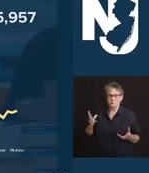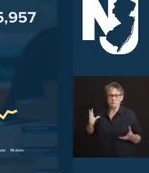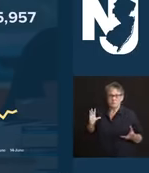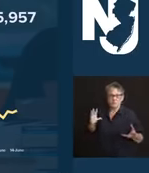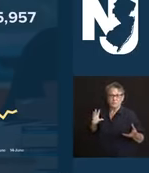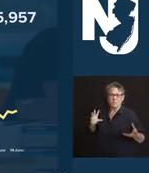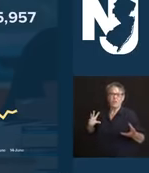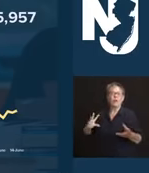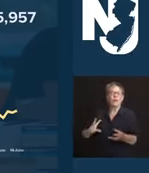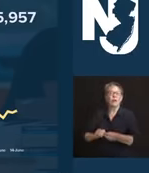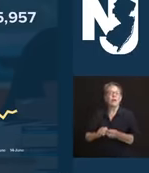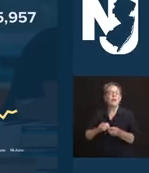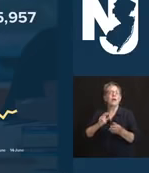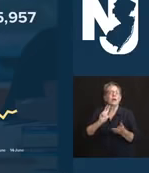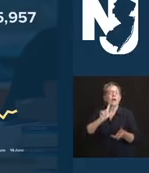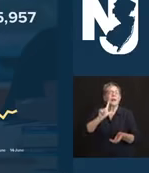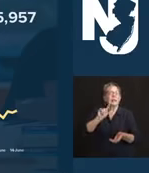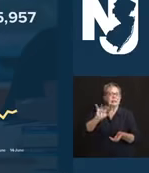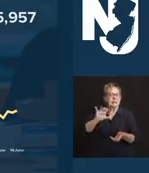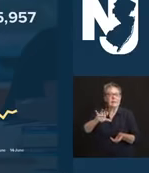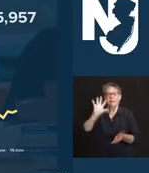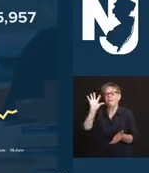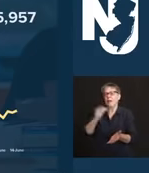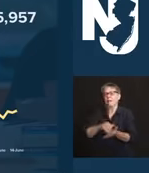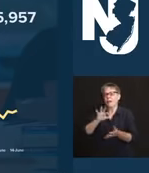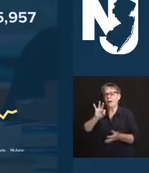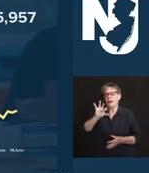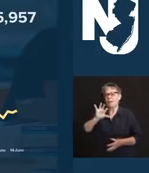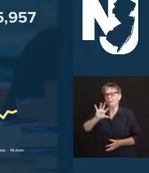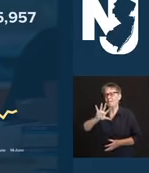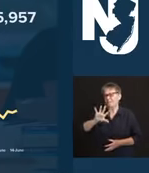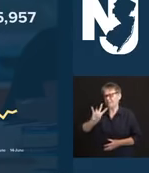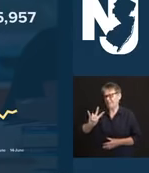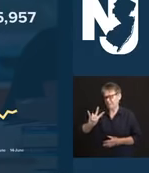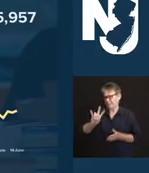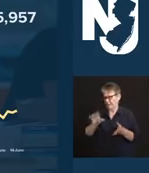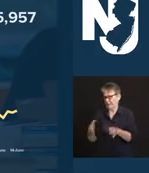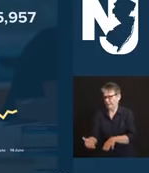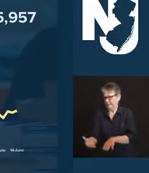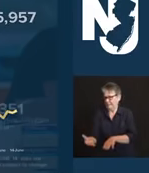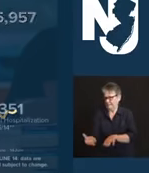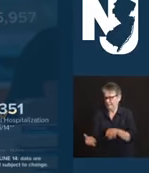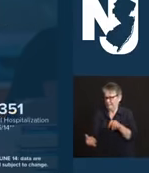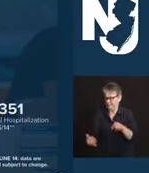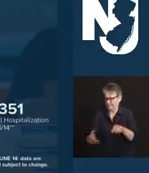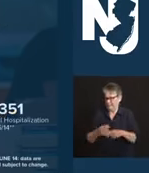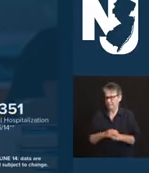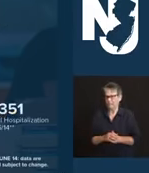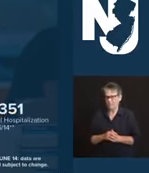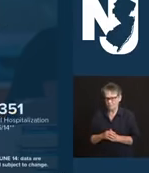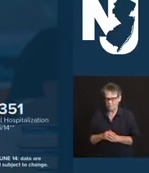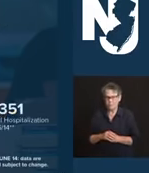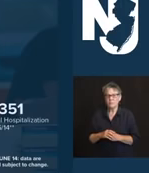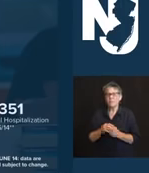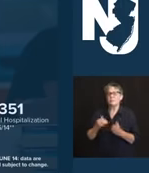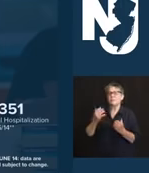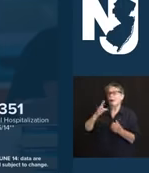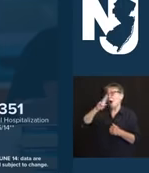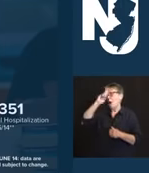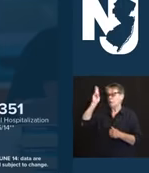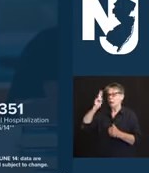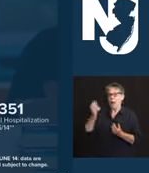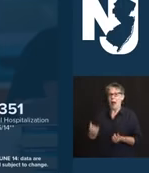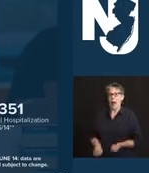5,957 blessed lives lost in our long-term care facilities. In our hospitals, as of last night, the total number of patients being